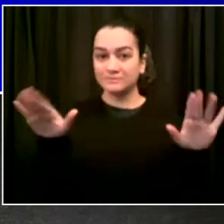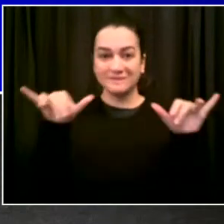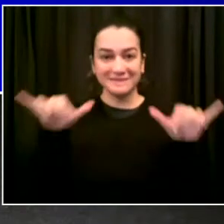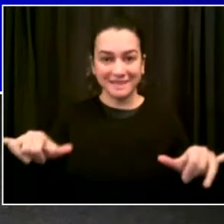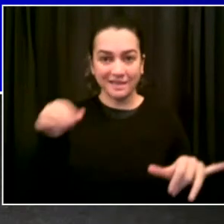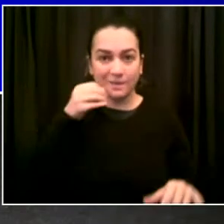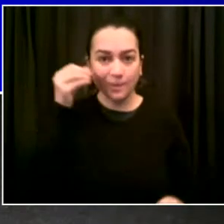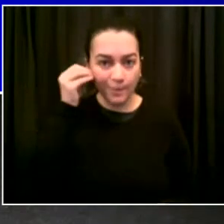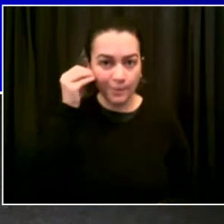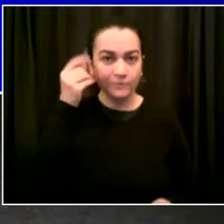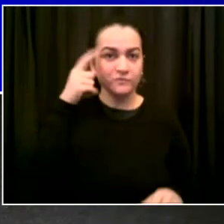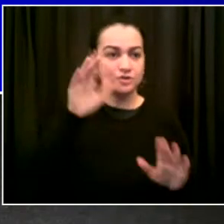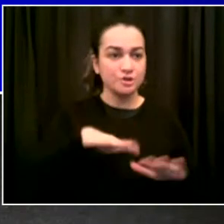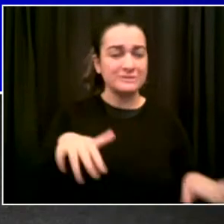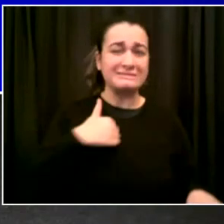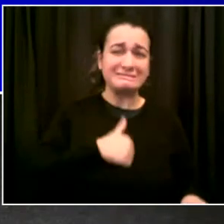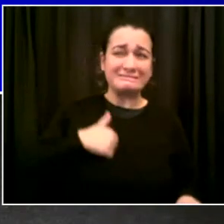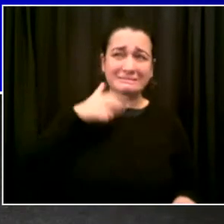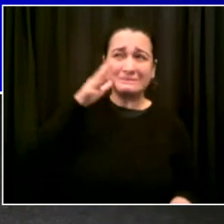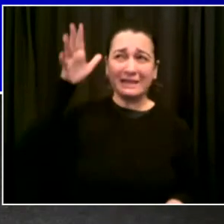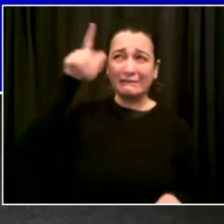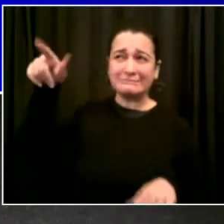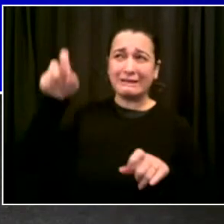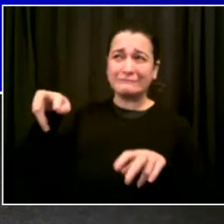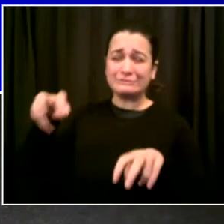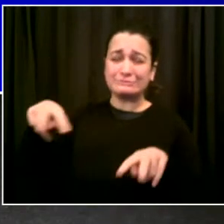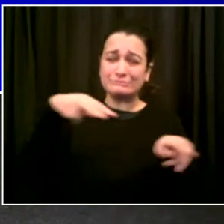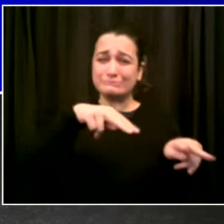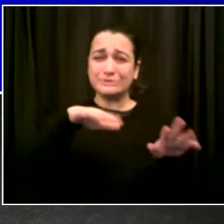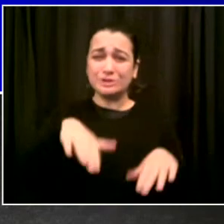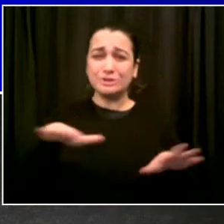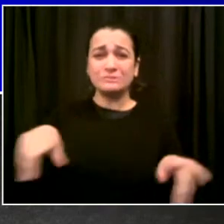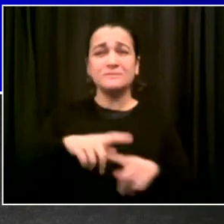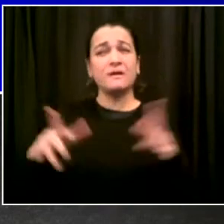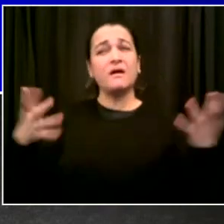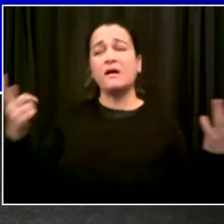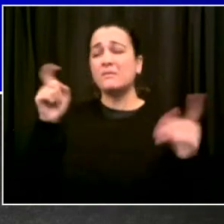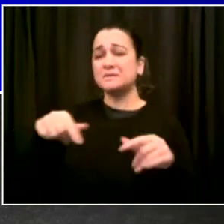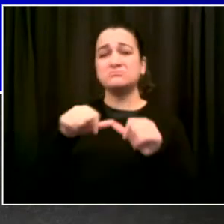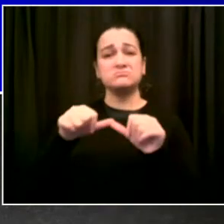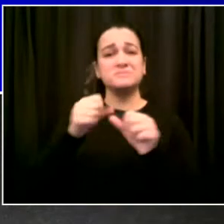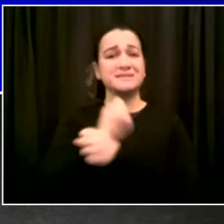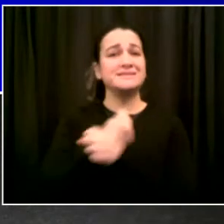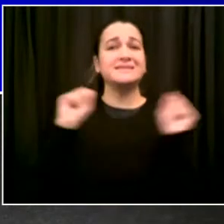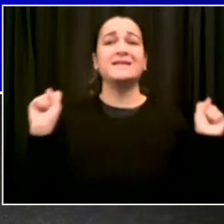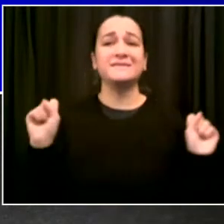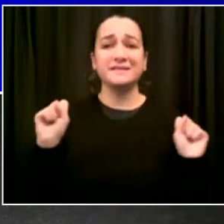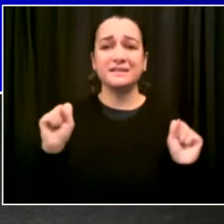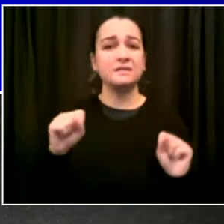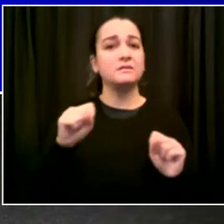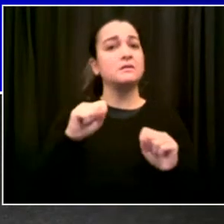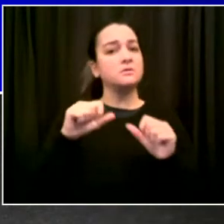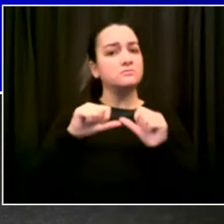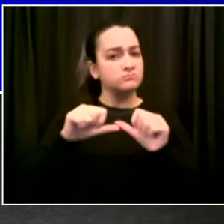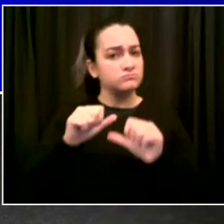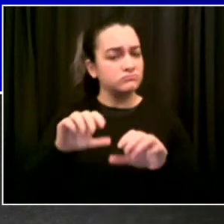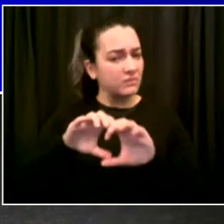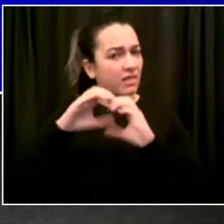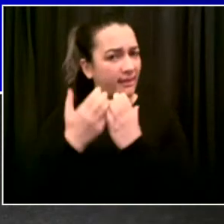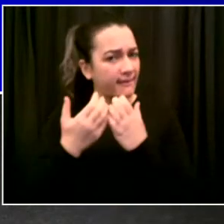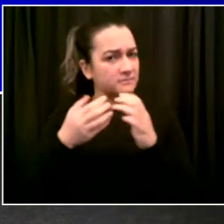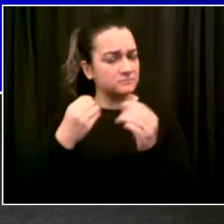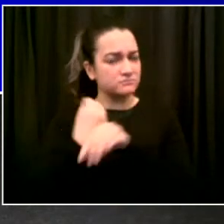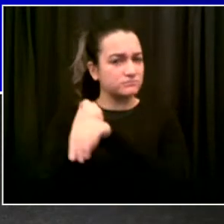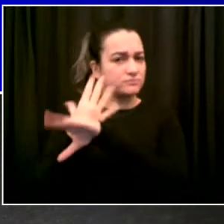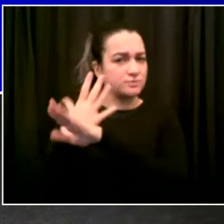person Wednesday, but every day, of course, we'll have remote learning. The programs that go with schools, the food